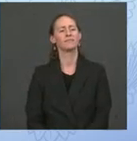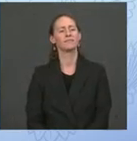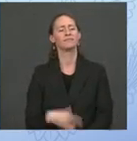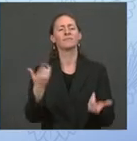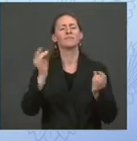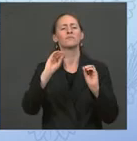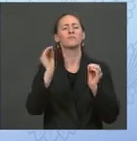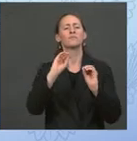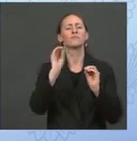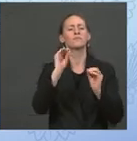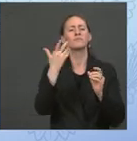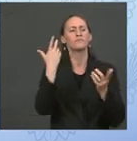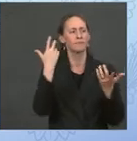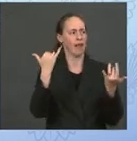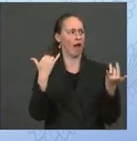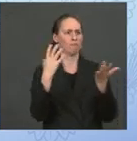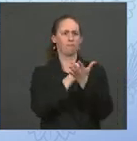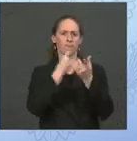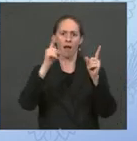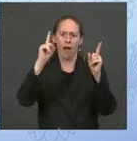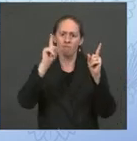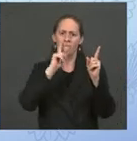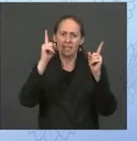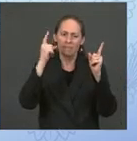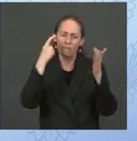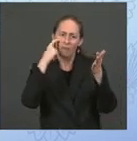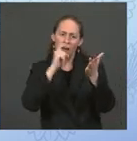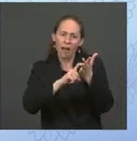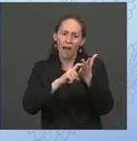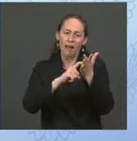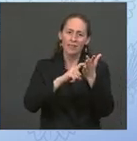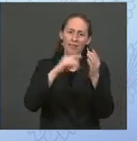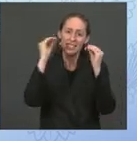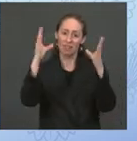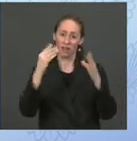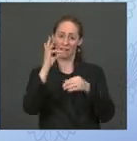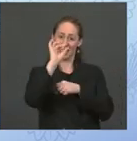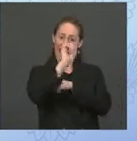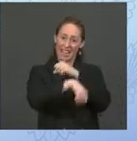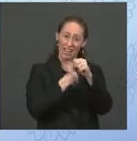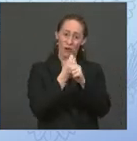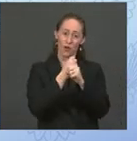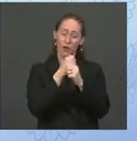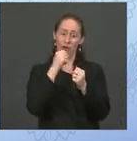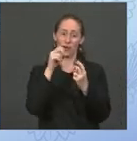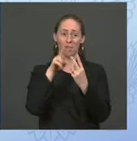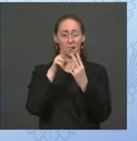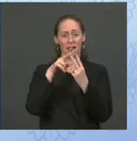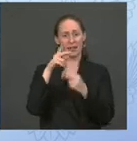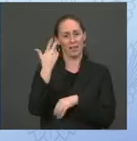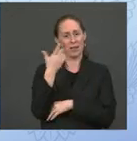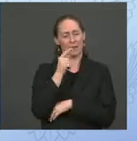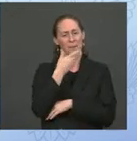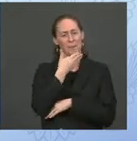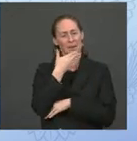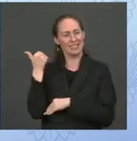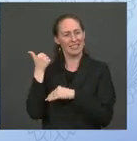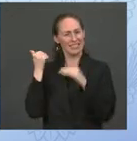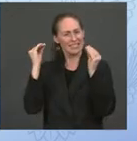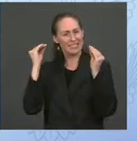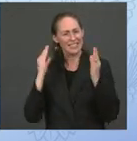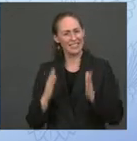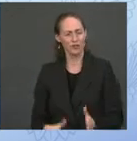profession as Teachers of the Year than now. As this prestigious program nears its